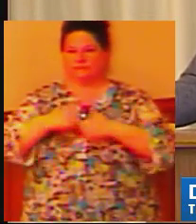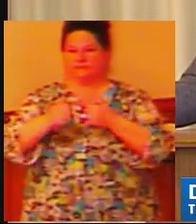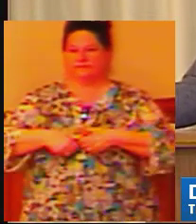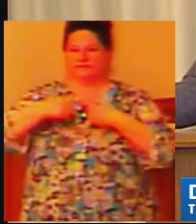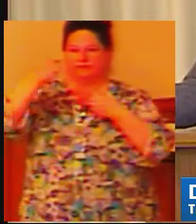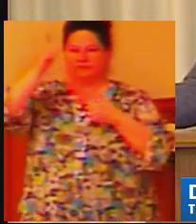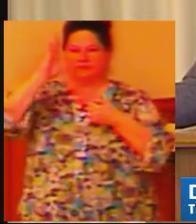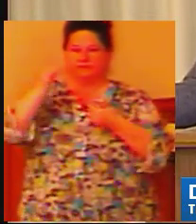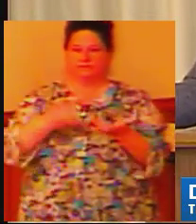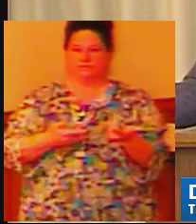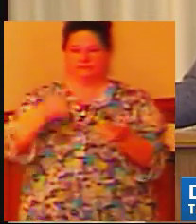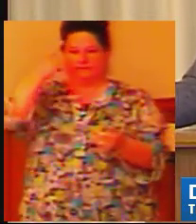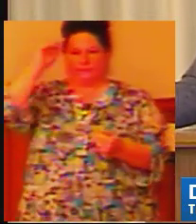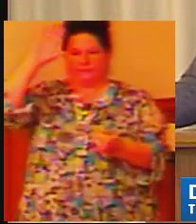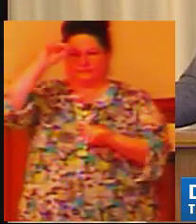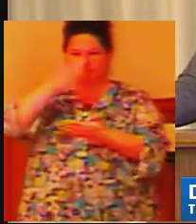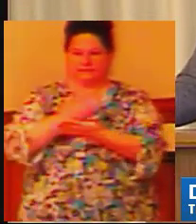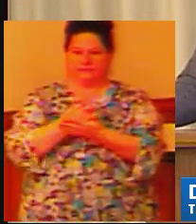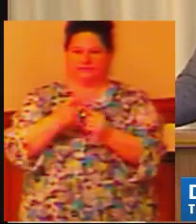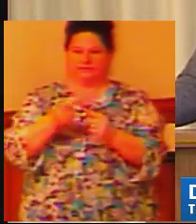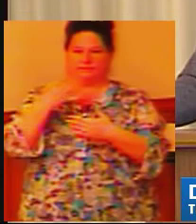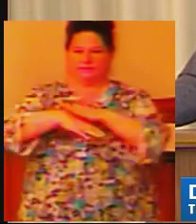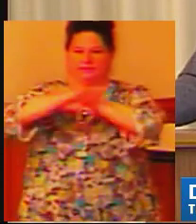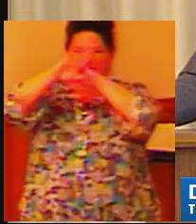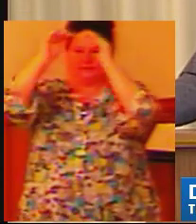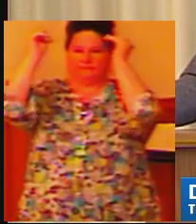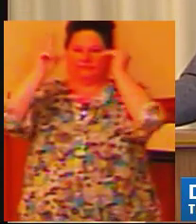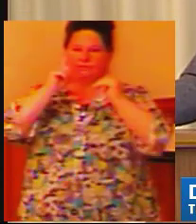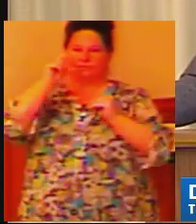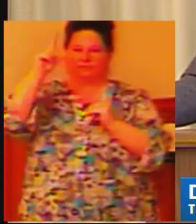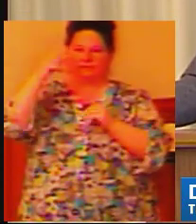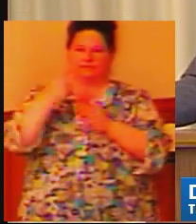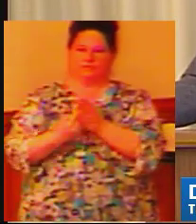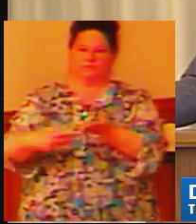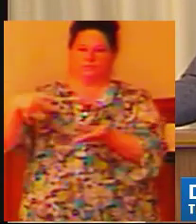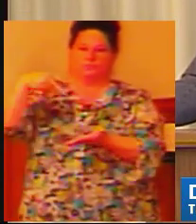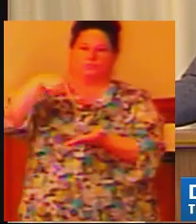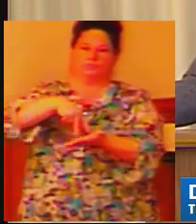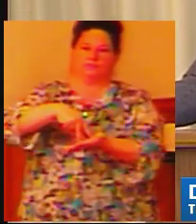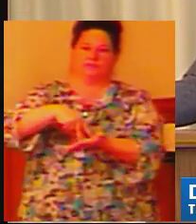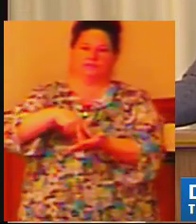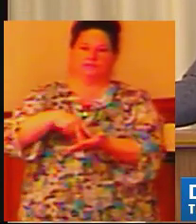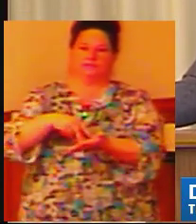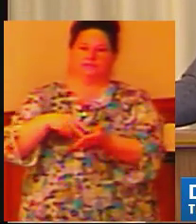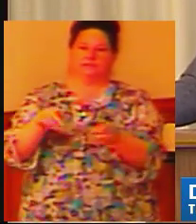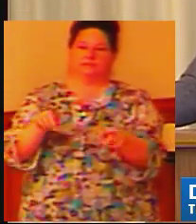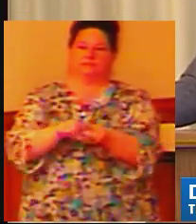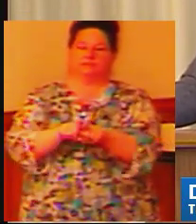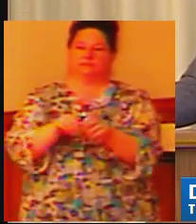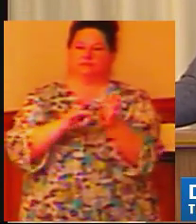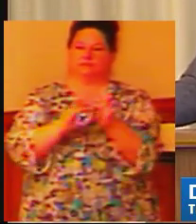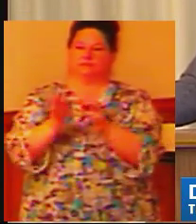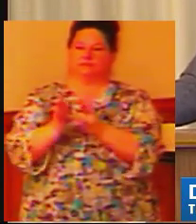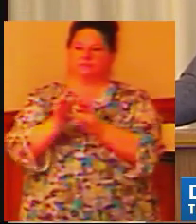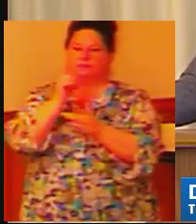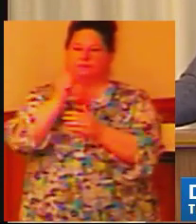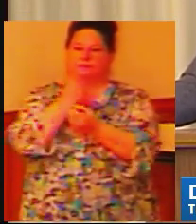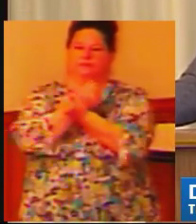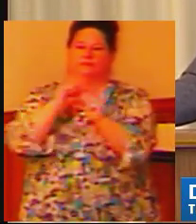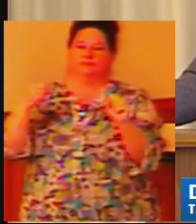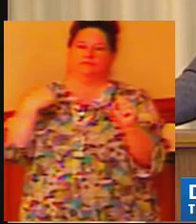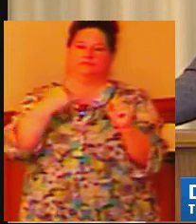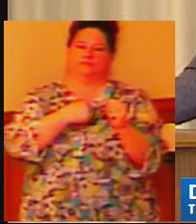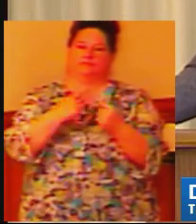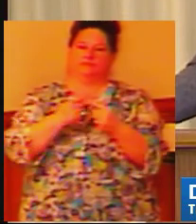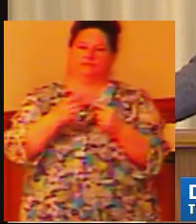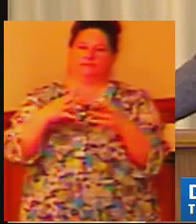to wait for his Son from heaven, whom he raised from the dead, even Jesus, which delivered us from the wrath